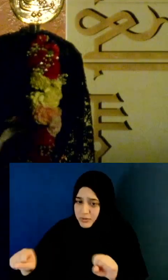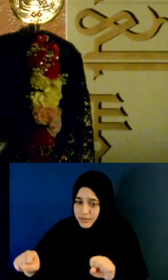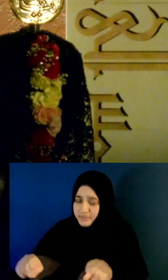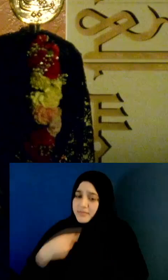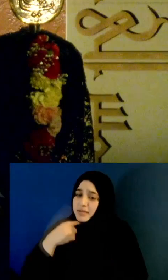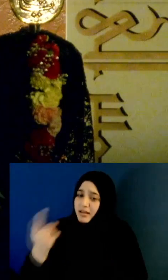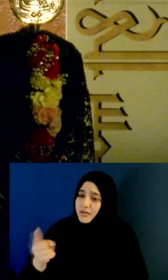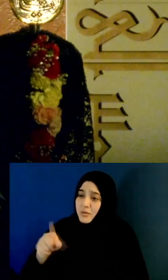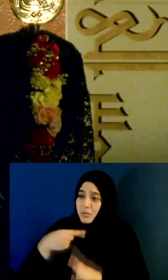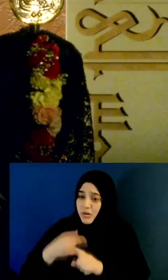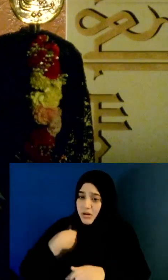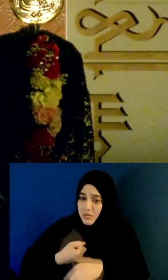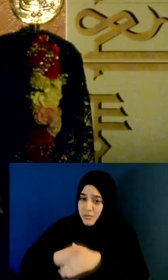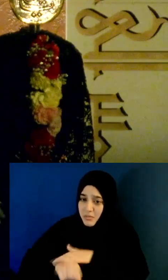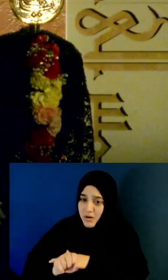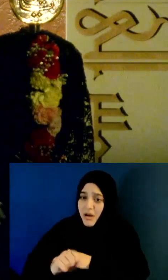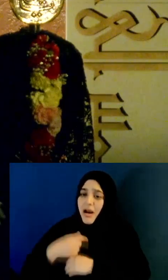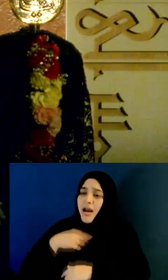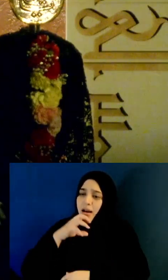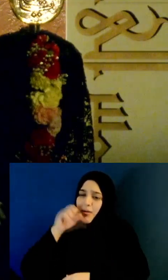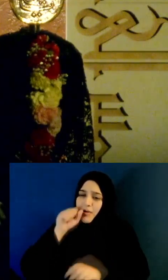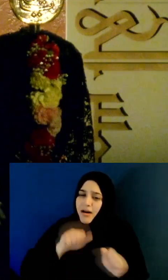I was able to look at your face.